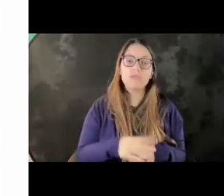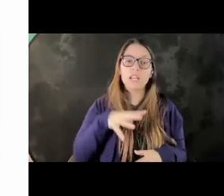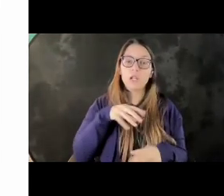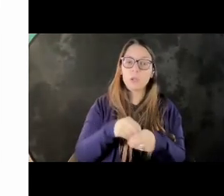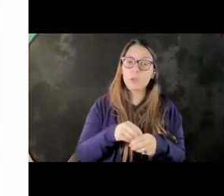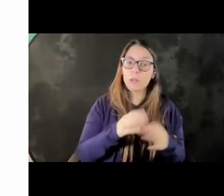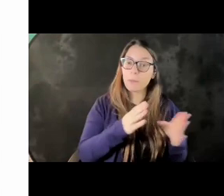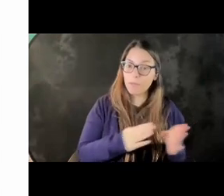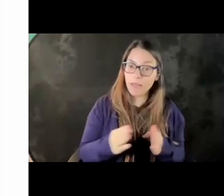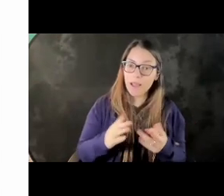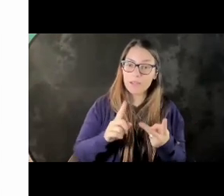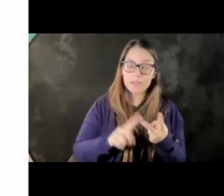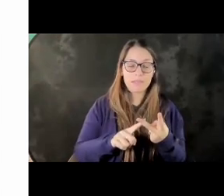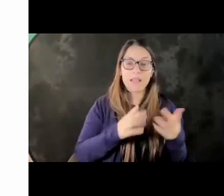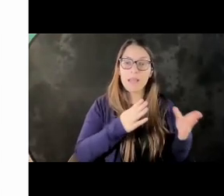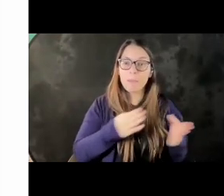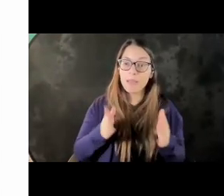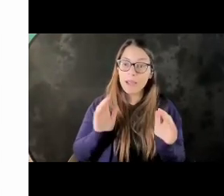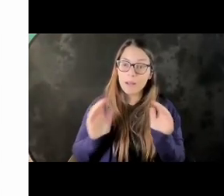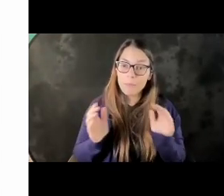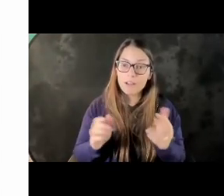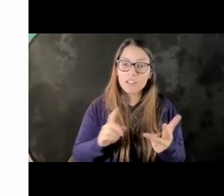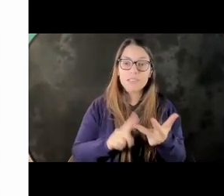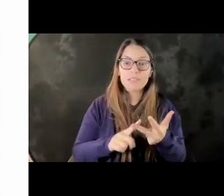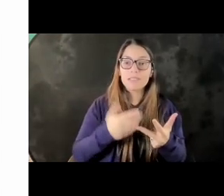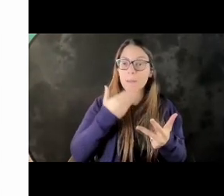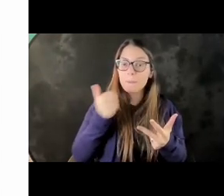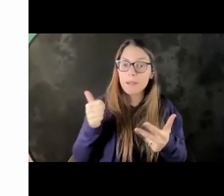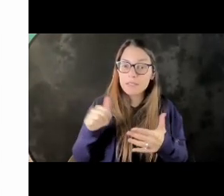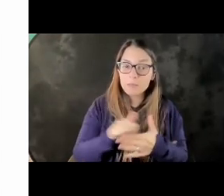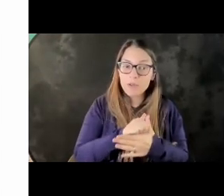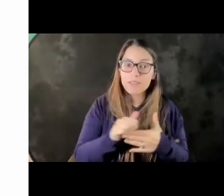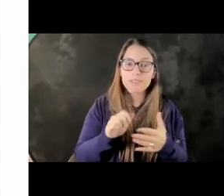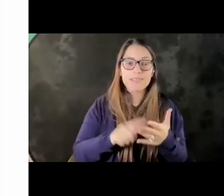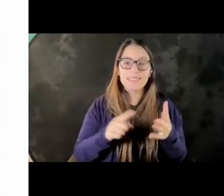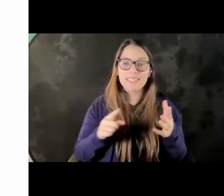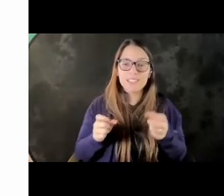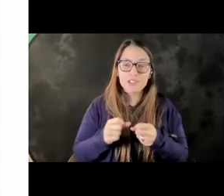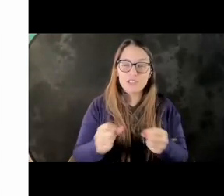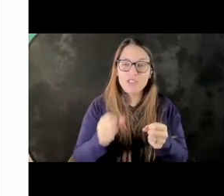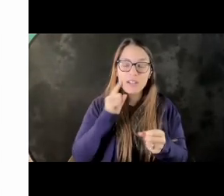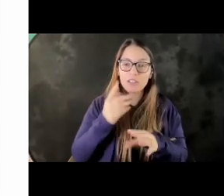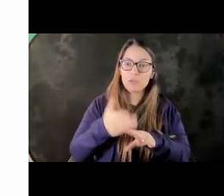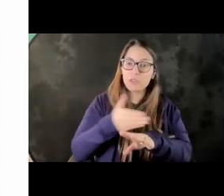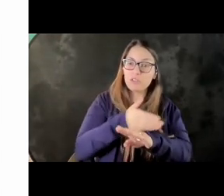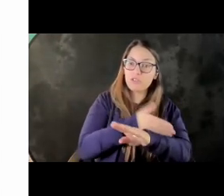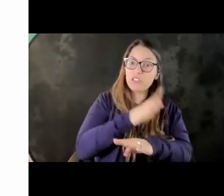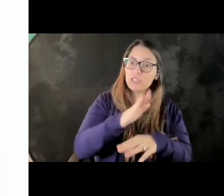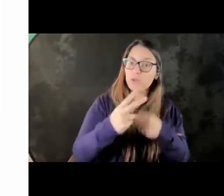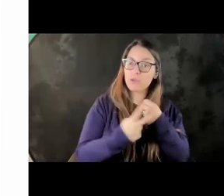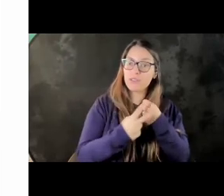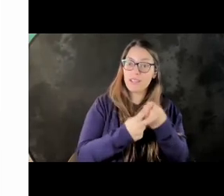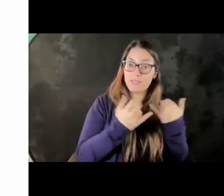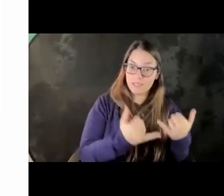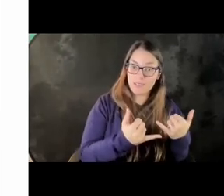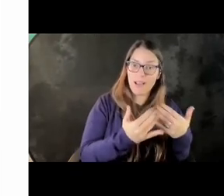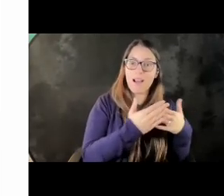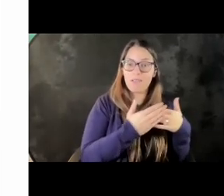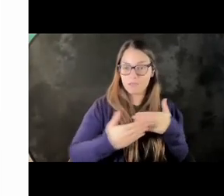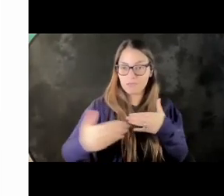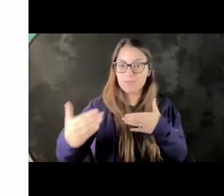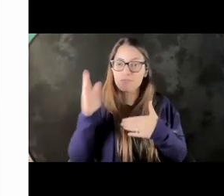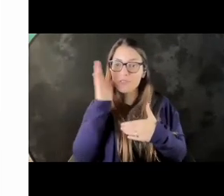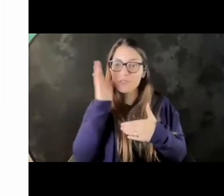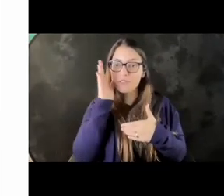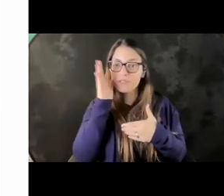best practices, and strategies to increase your ABLE savings now and into the future.